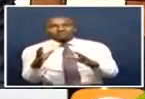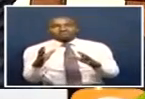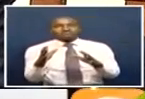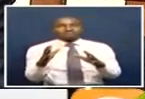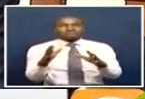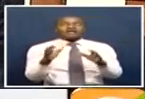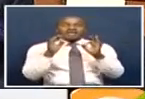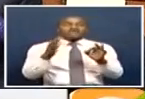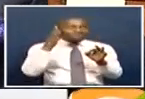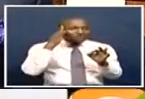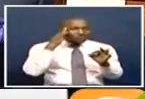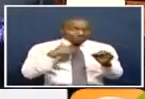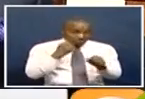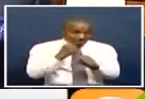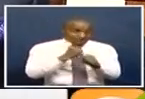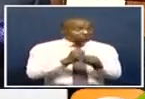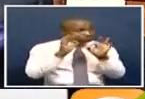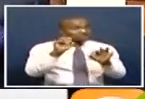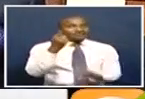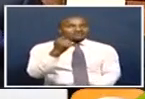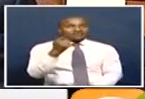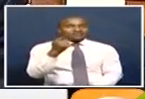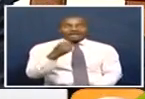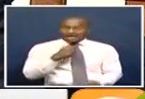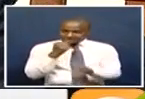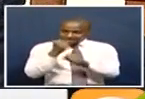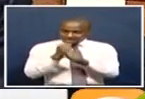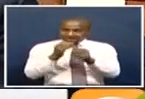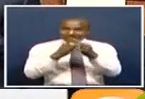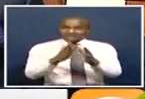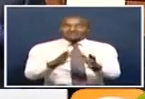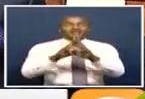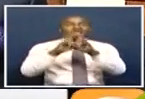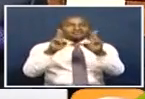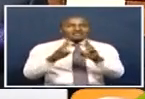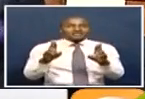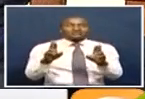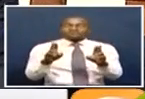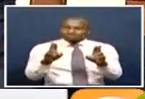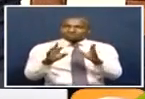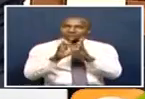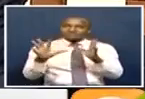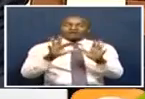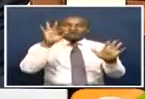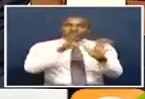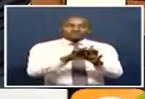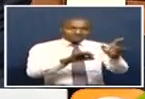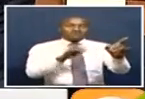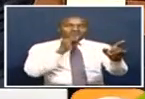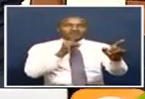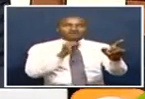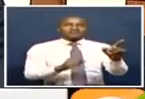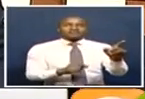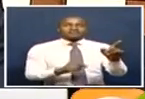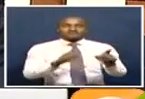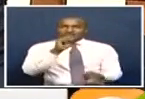they know what I'm doing is good for Kenya, as a Labour leader of international repute, they should vote for this young man called Sakaja. But they